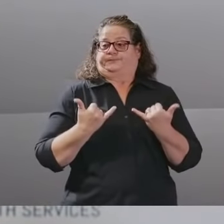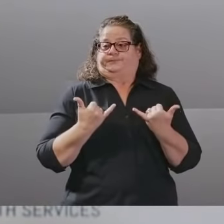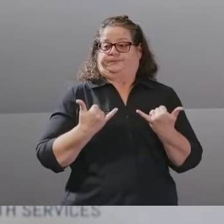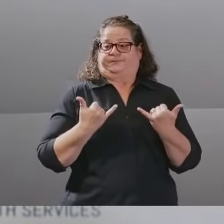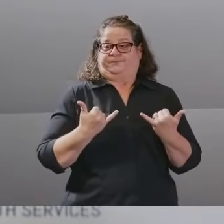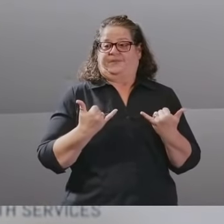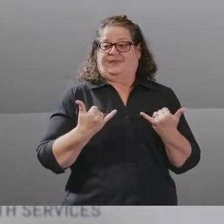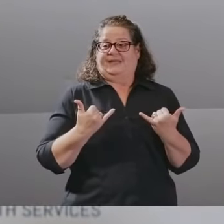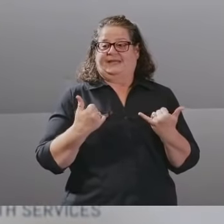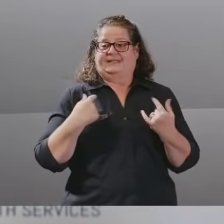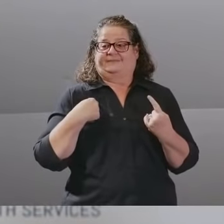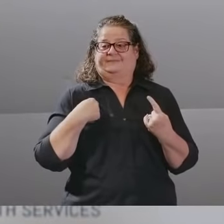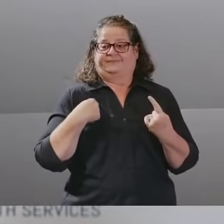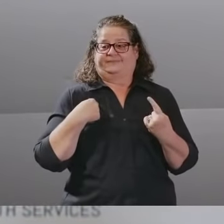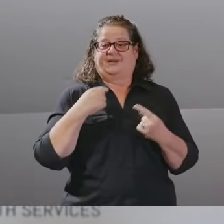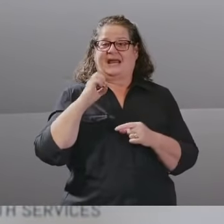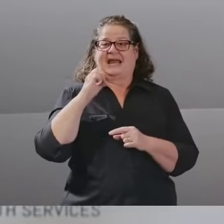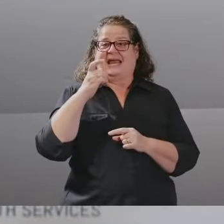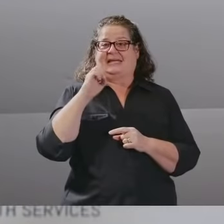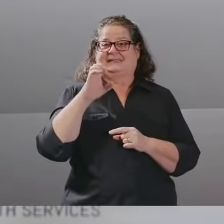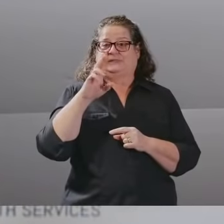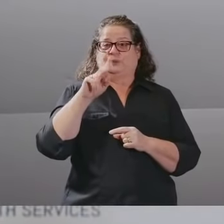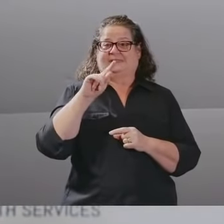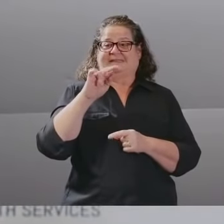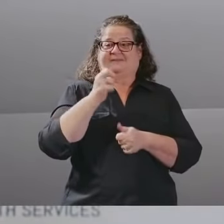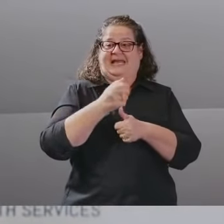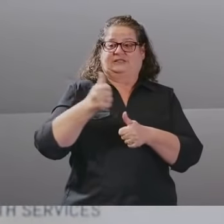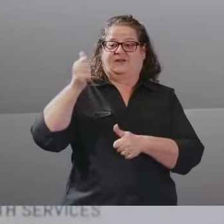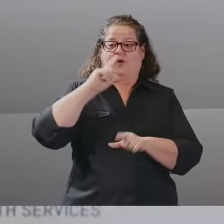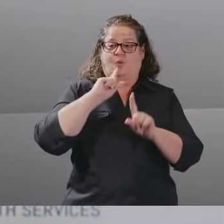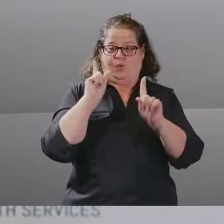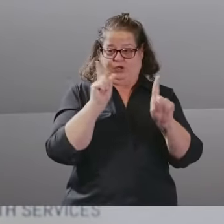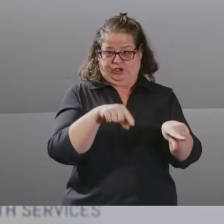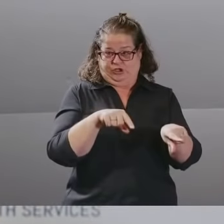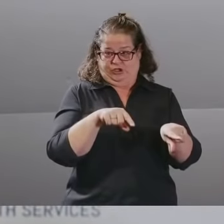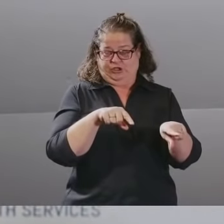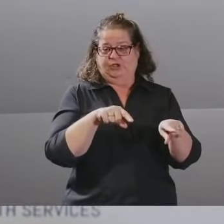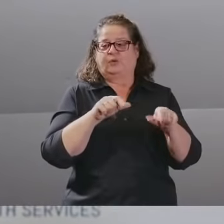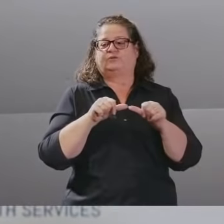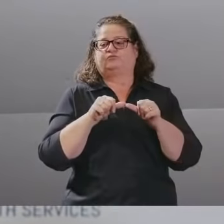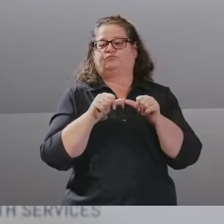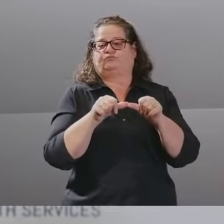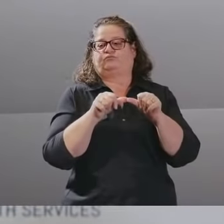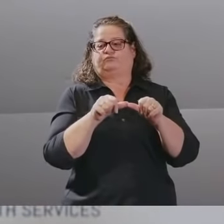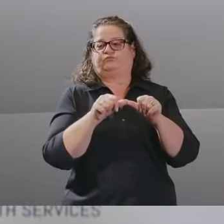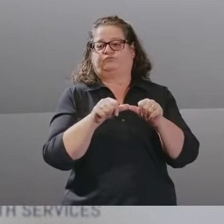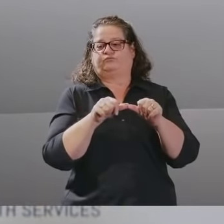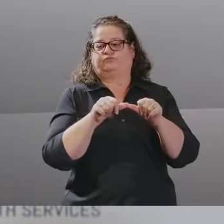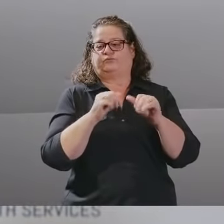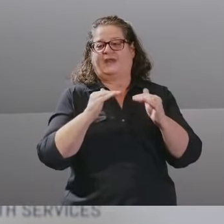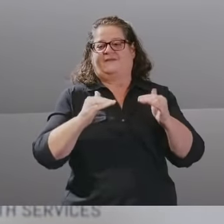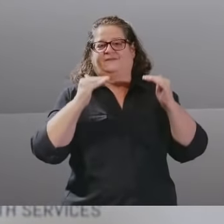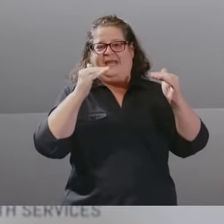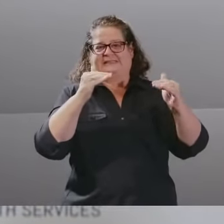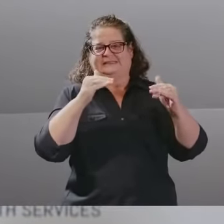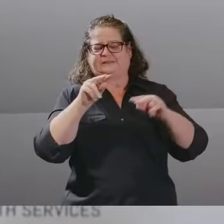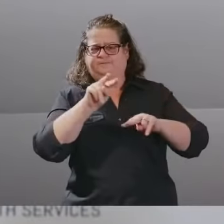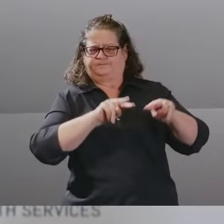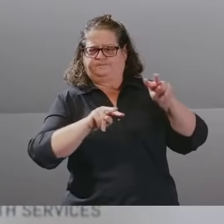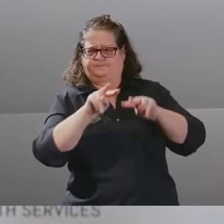order extending the enhanced surveillance advisory to collect information on